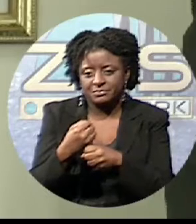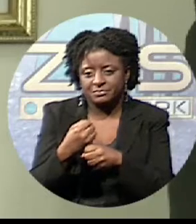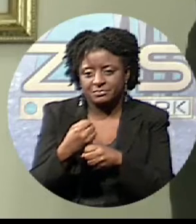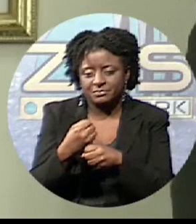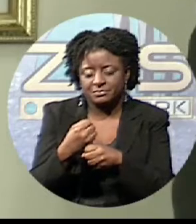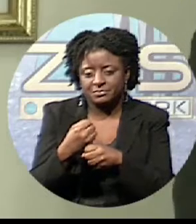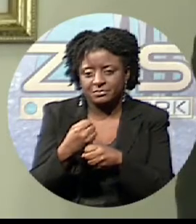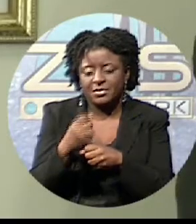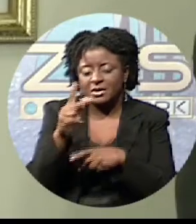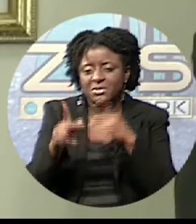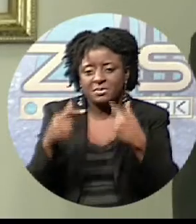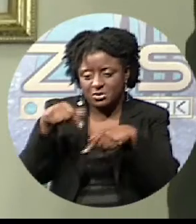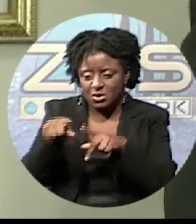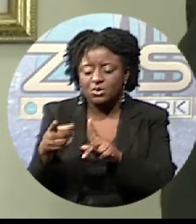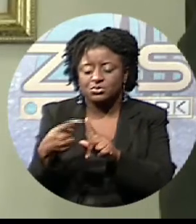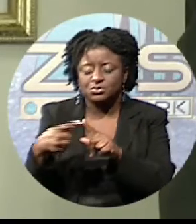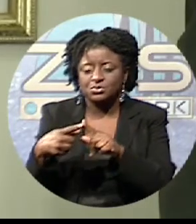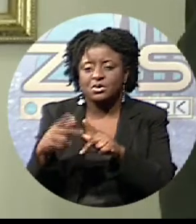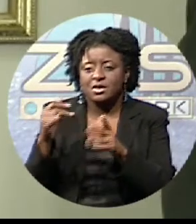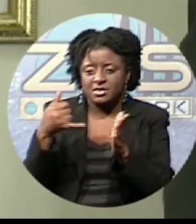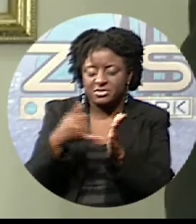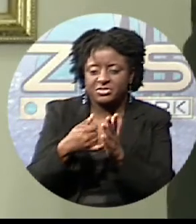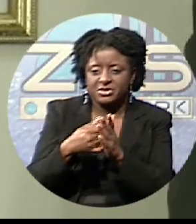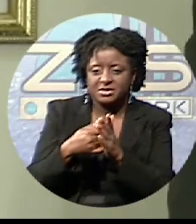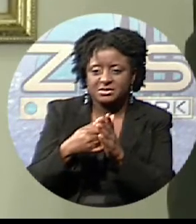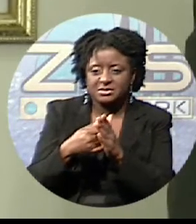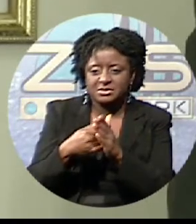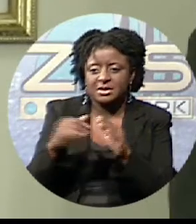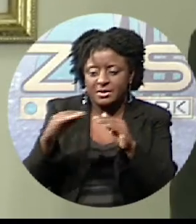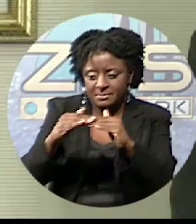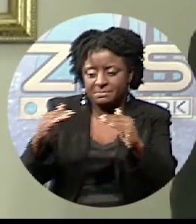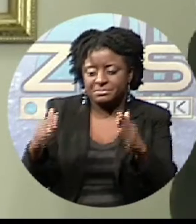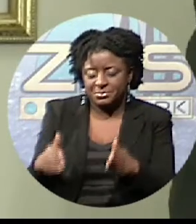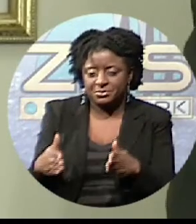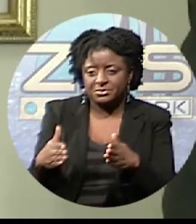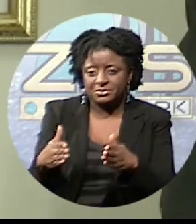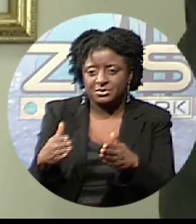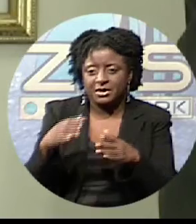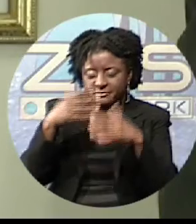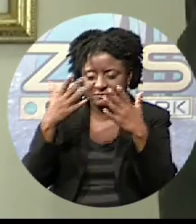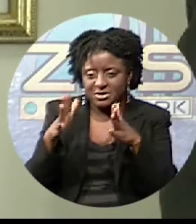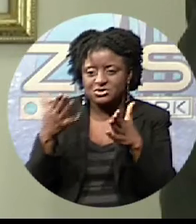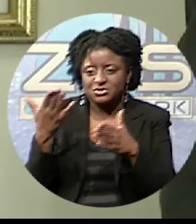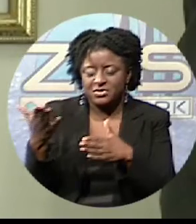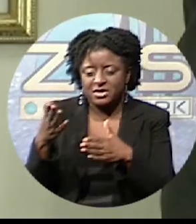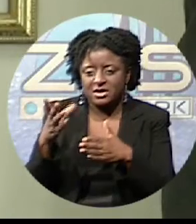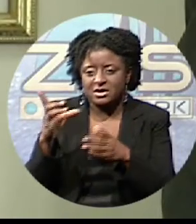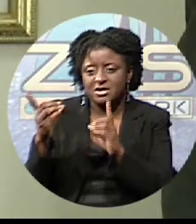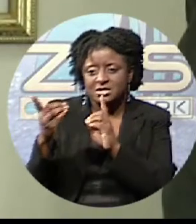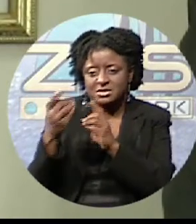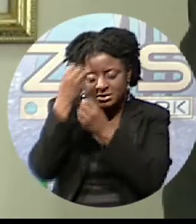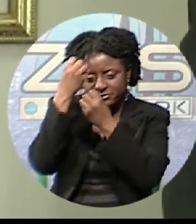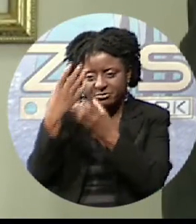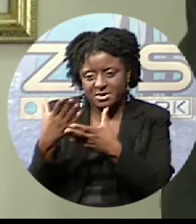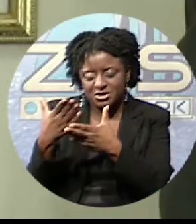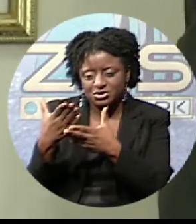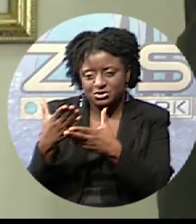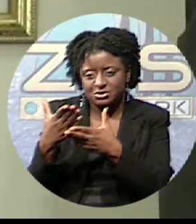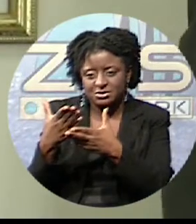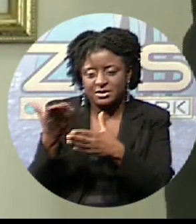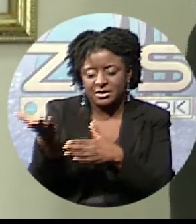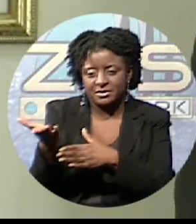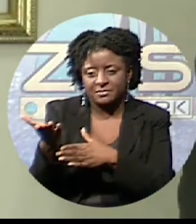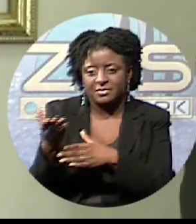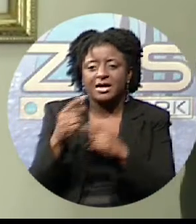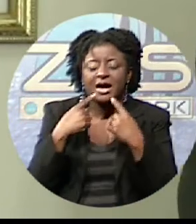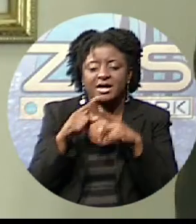kiosk and complete the data entry portion of the customs clearance. They scan their passport, they answer some questions on a touchscreen in many languages,